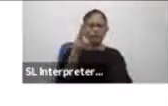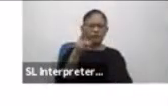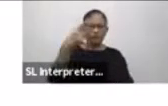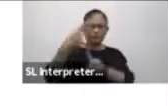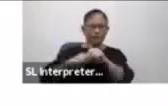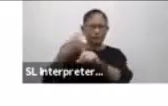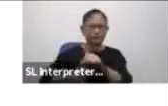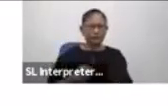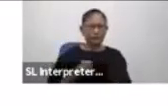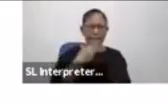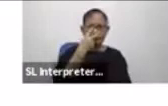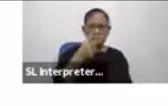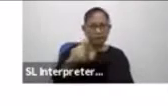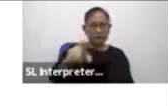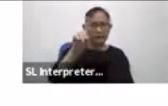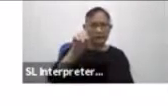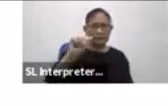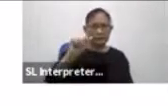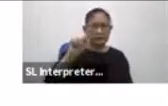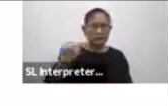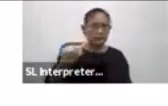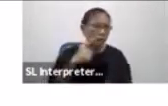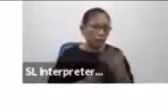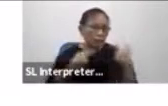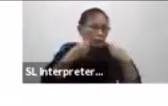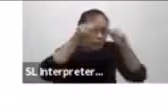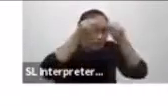set of data, what it tells us is that